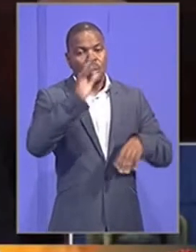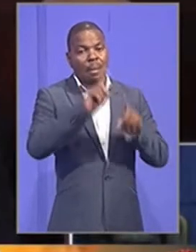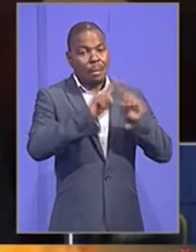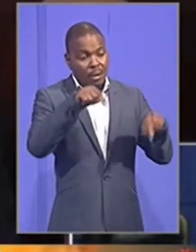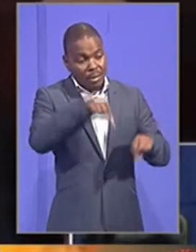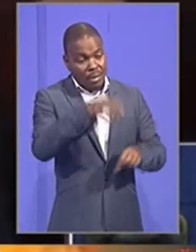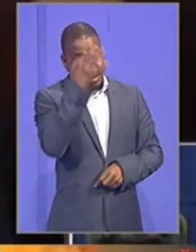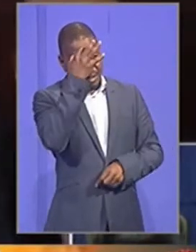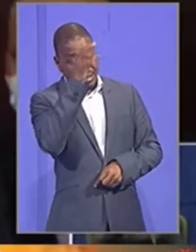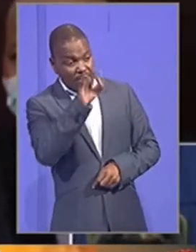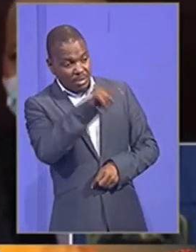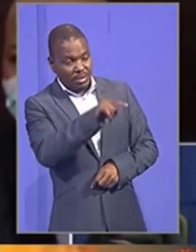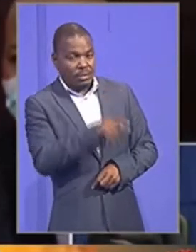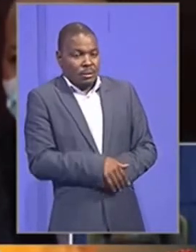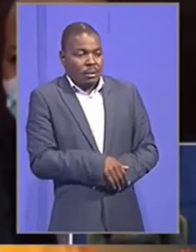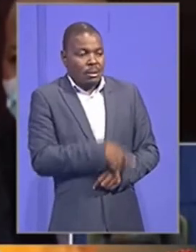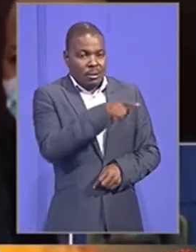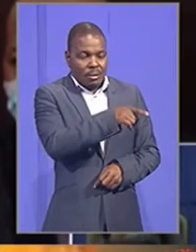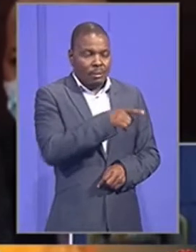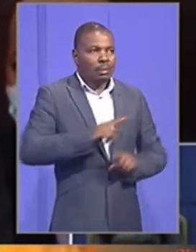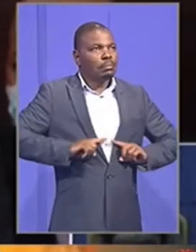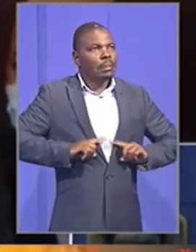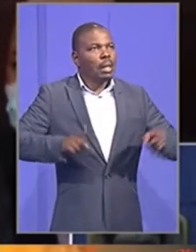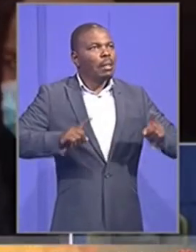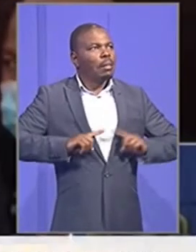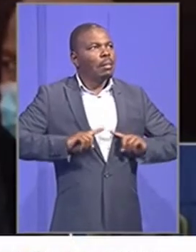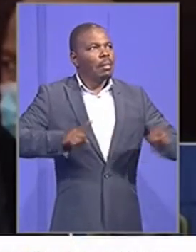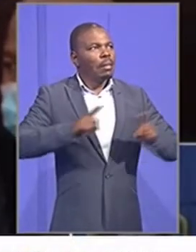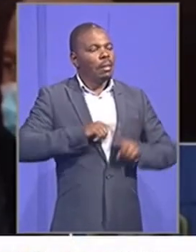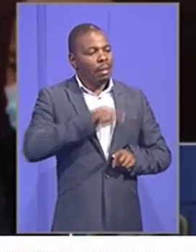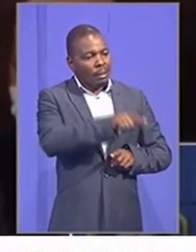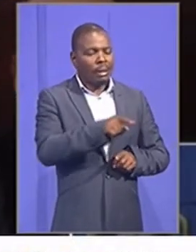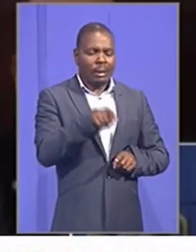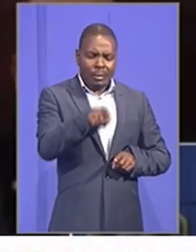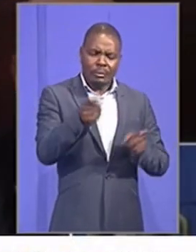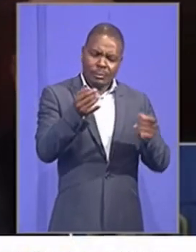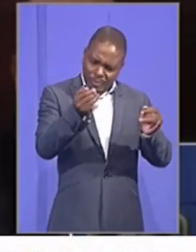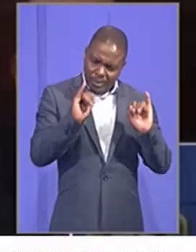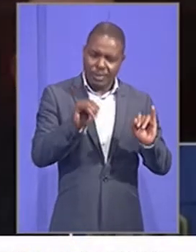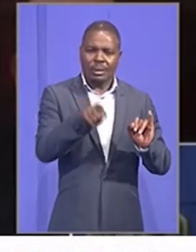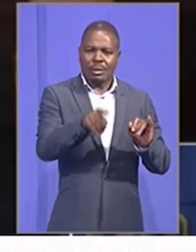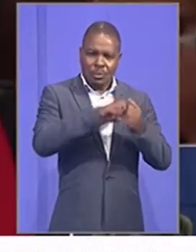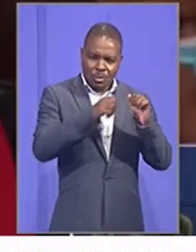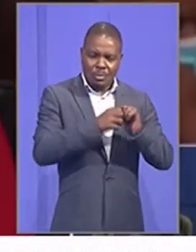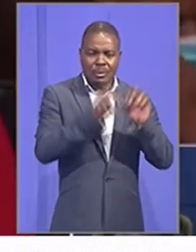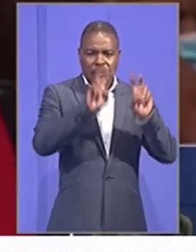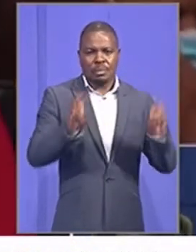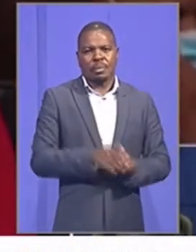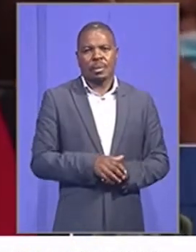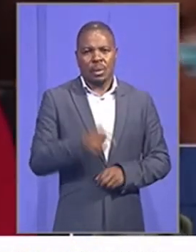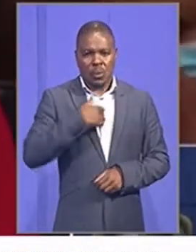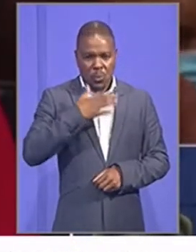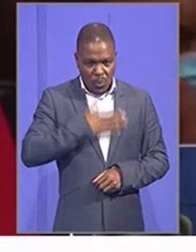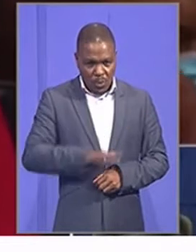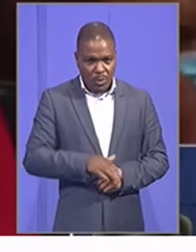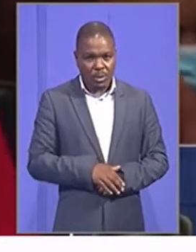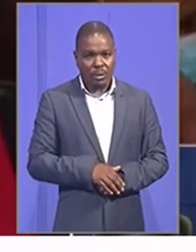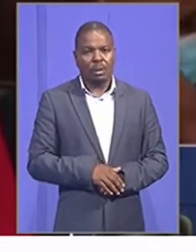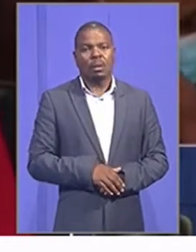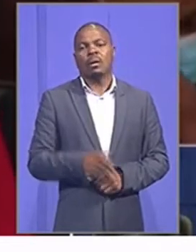this government appears to be in complete denial of the urgency and seriousness of the electricity crisis. We want under the radar to